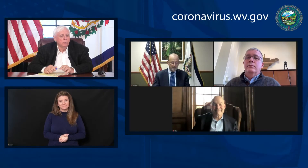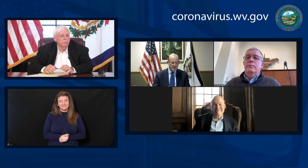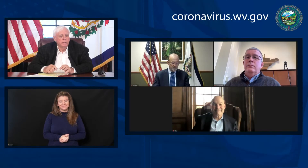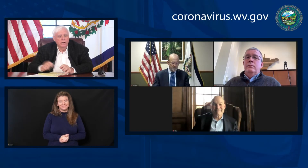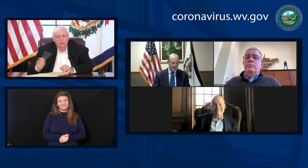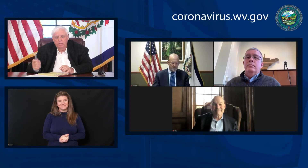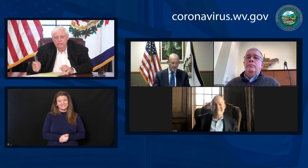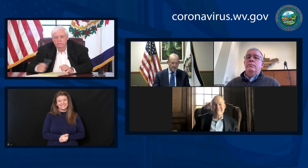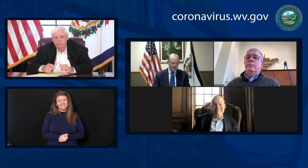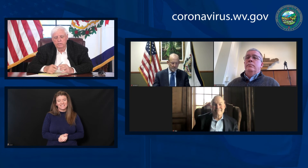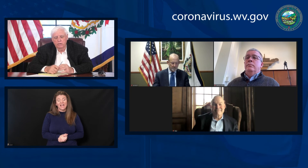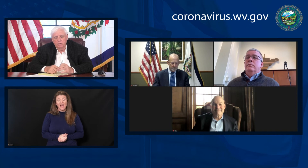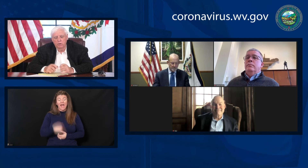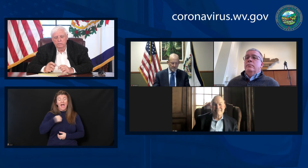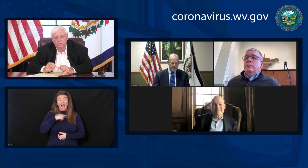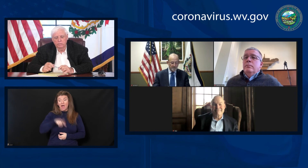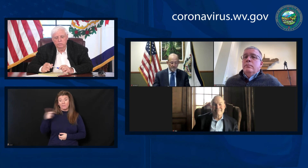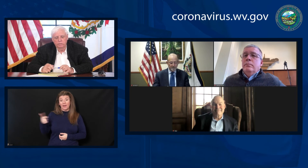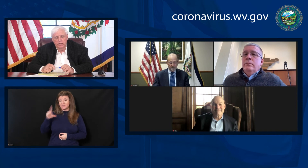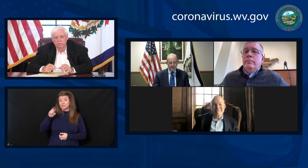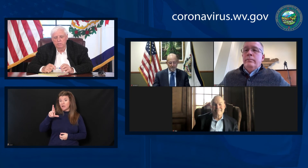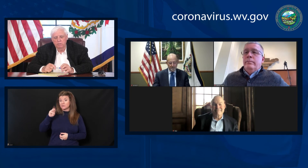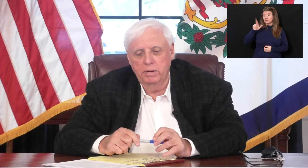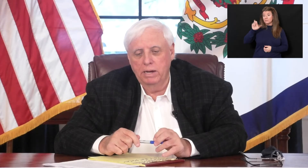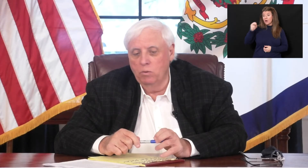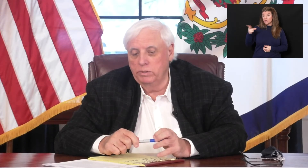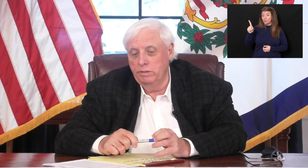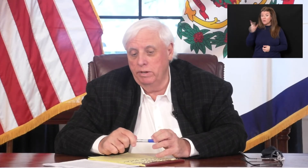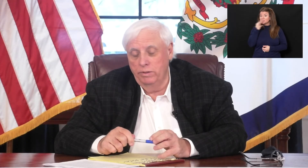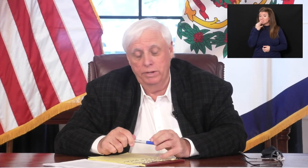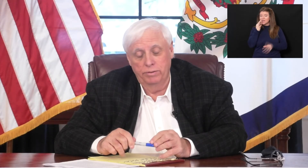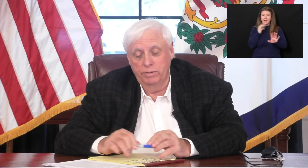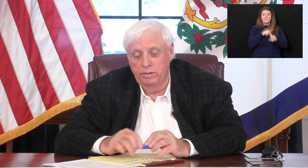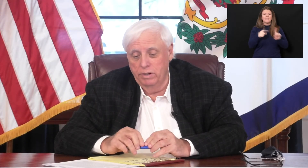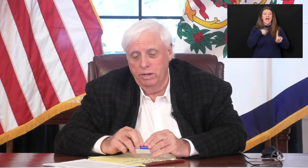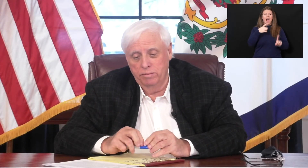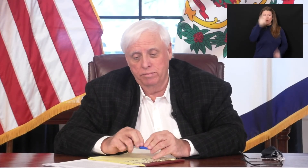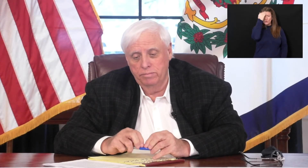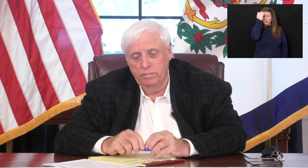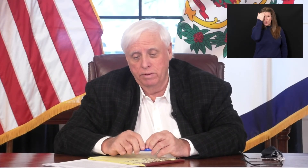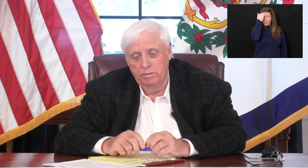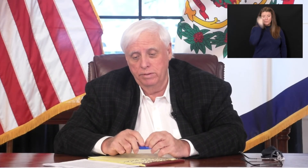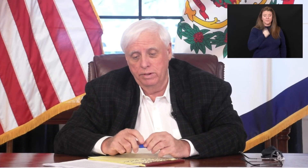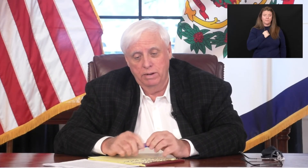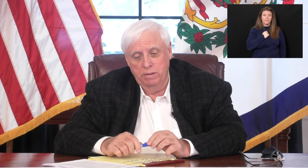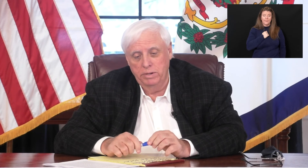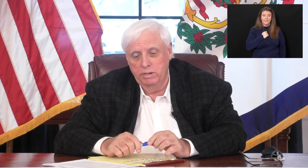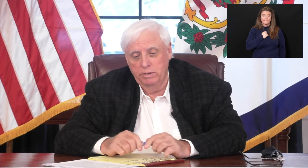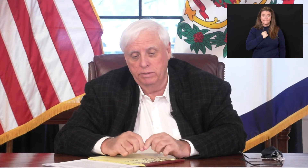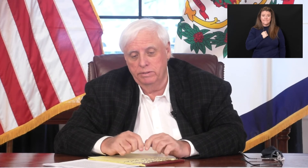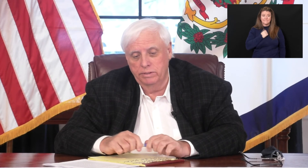Well, Brendan, I'll pass to Dr. Marsh in just one second, but I want you to know this, that,